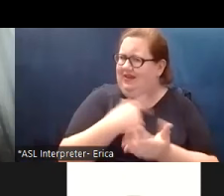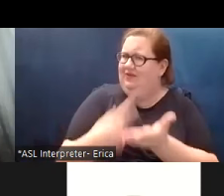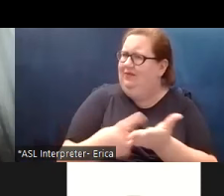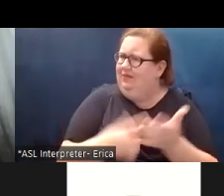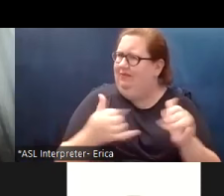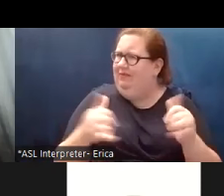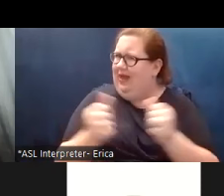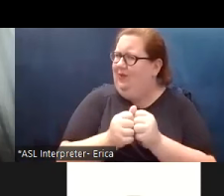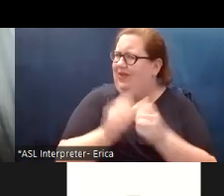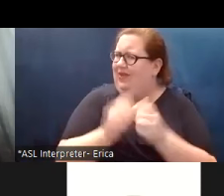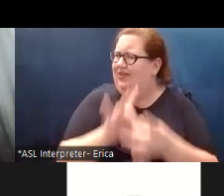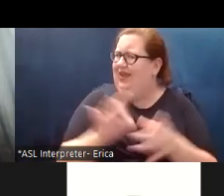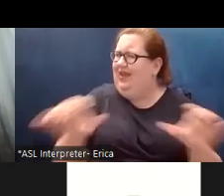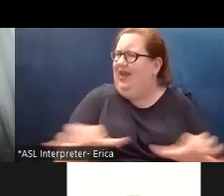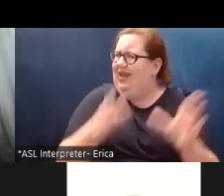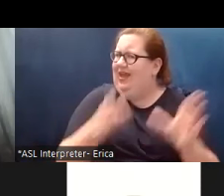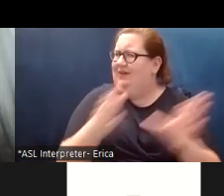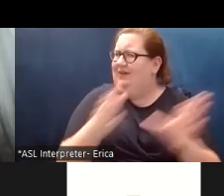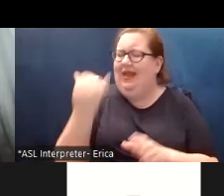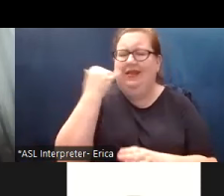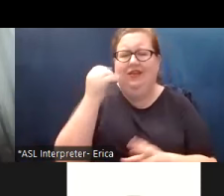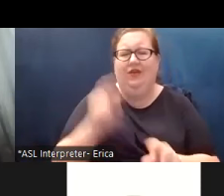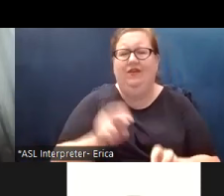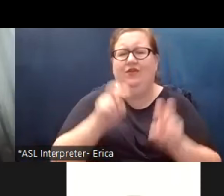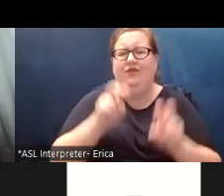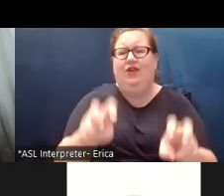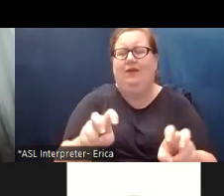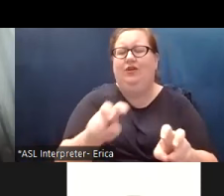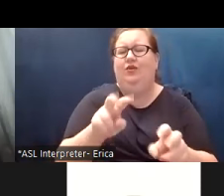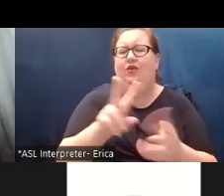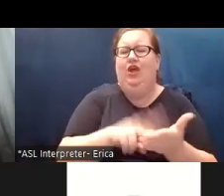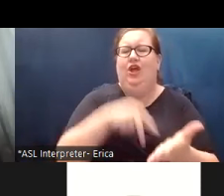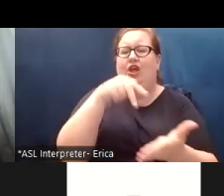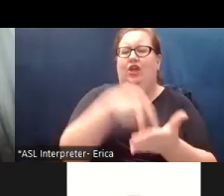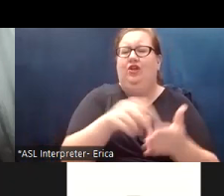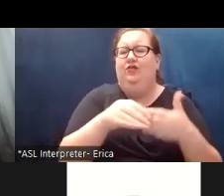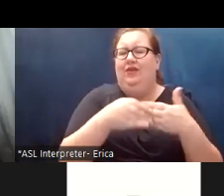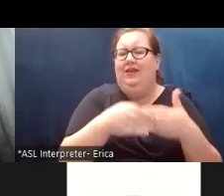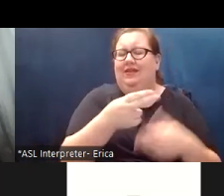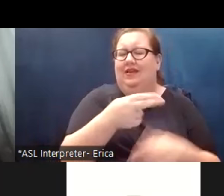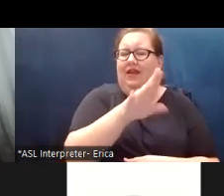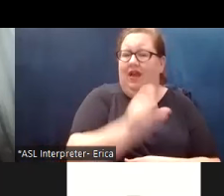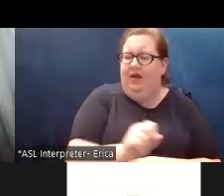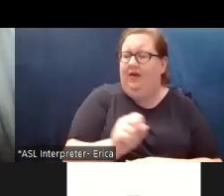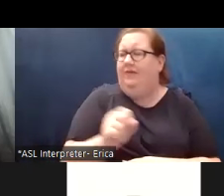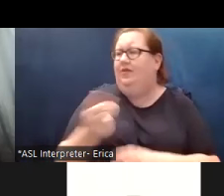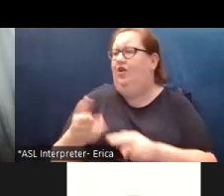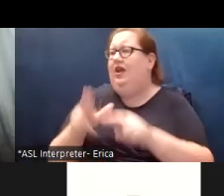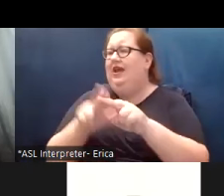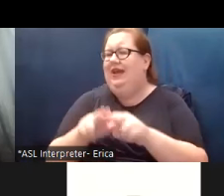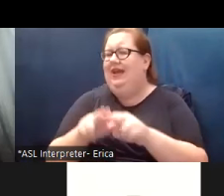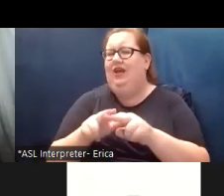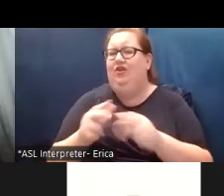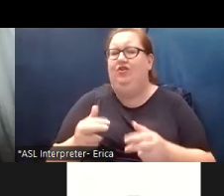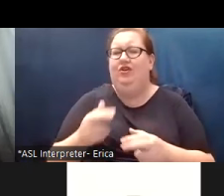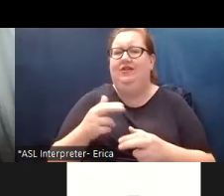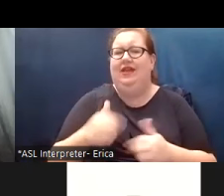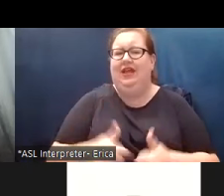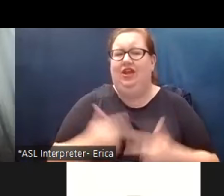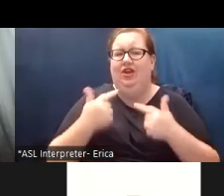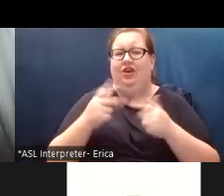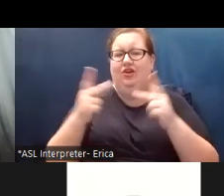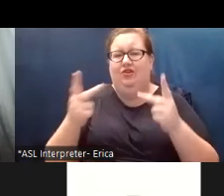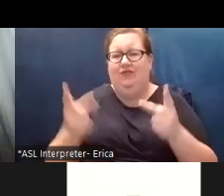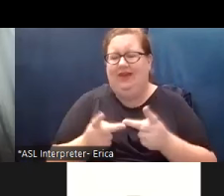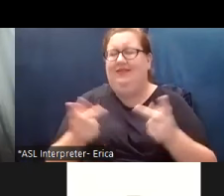action plan. If you jump to the sort of resilience hubs or the increasing resident, access to information about resilience,